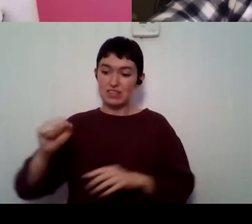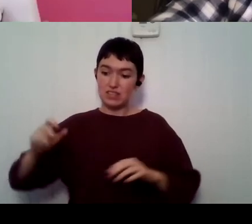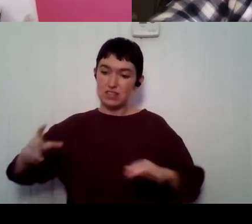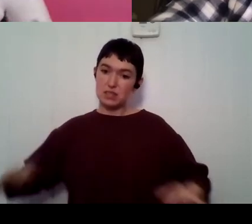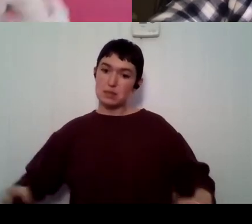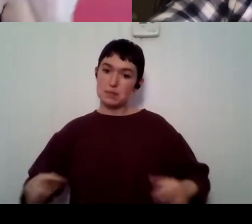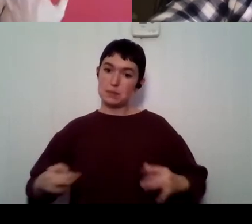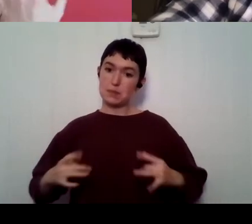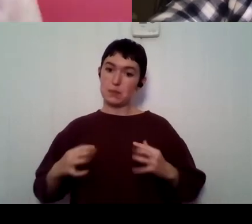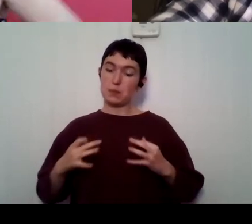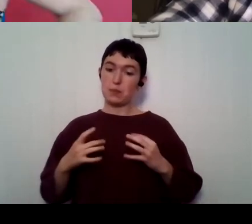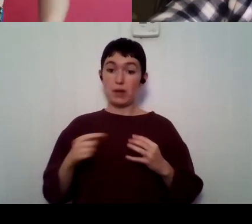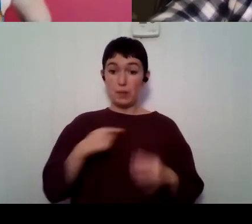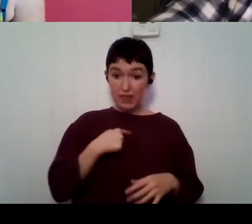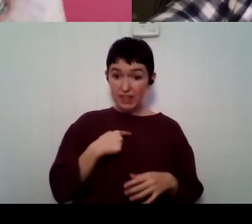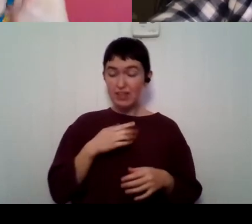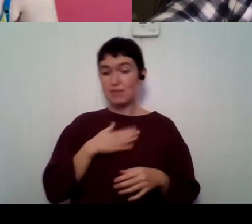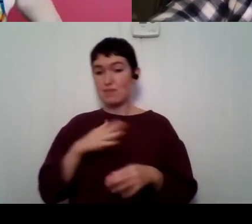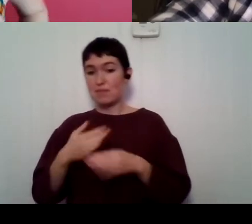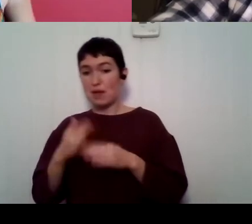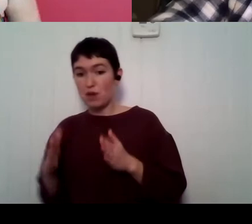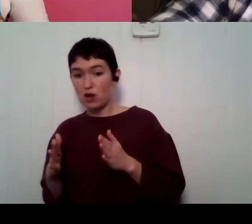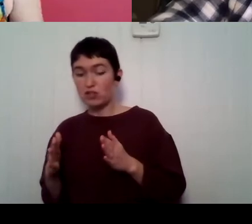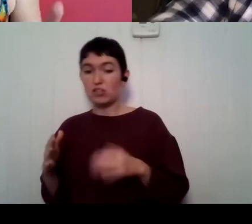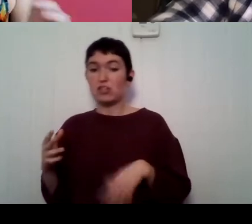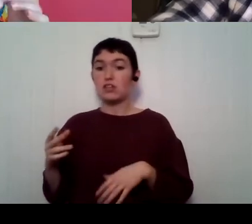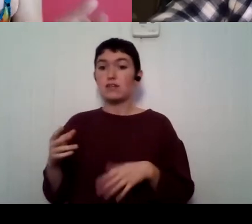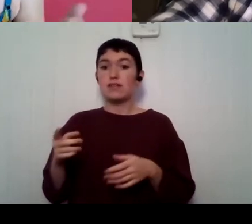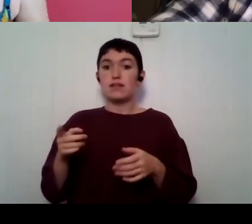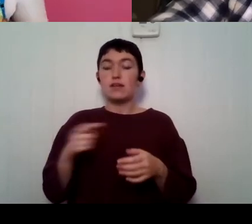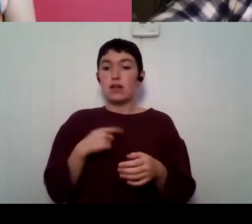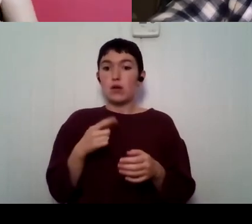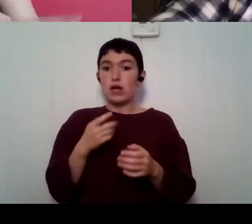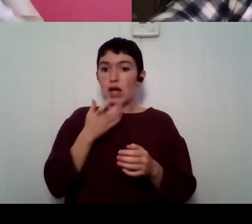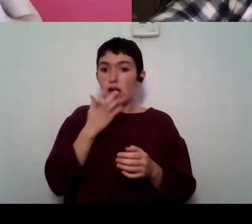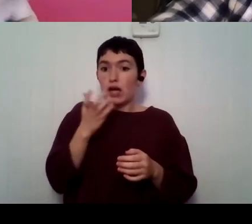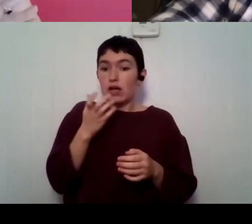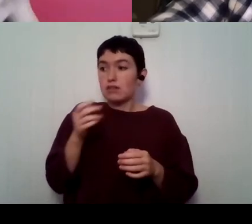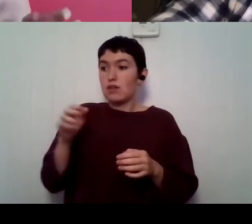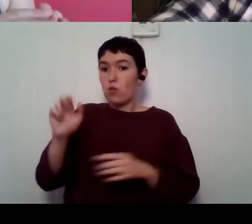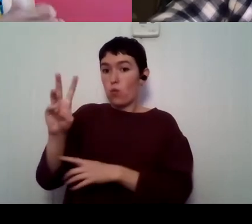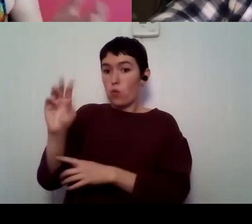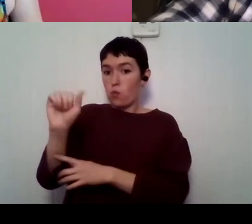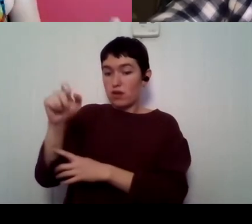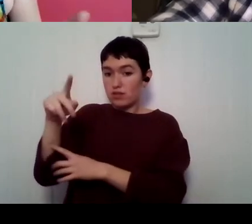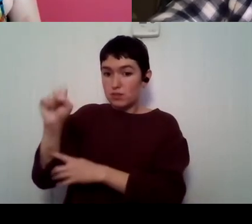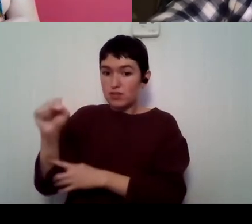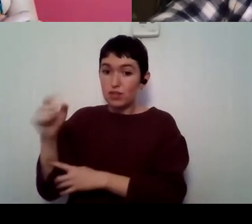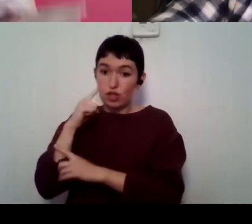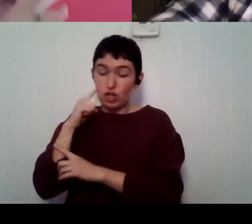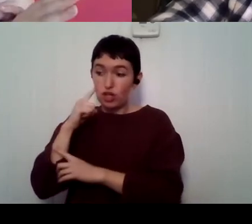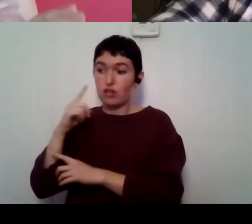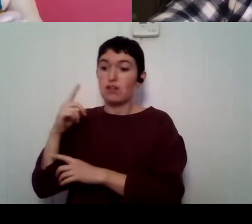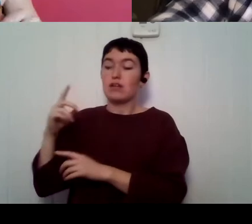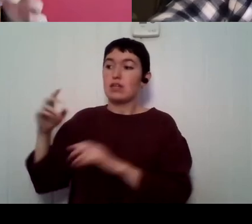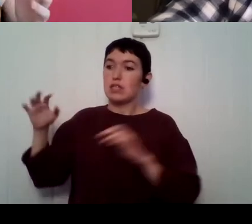And then the wasps attacked me. I took off running. And then I slipped because we were in a creek. I slipped and I fell, and my tailbone, ironically, is a little